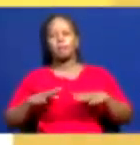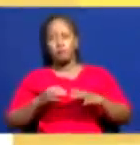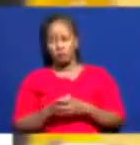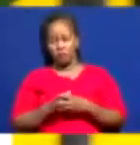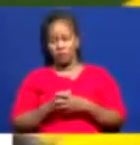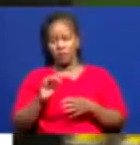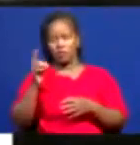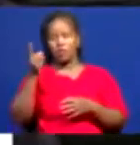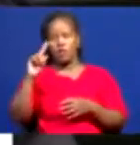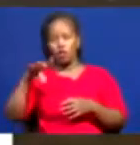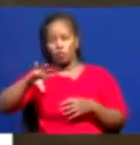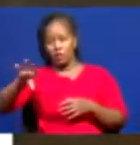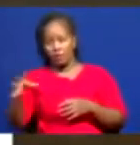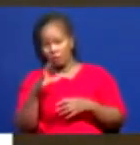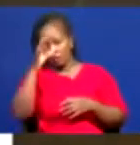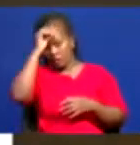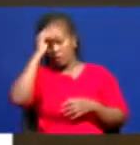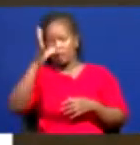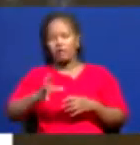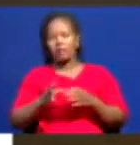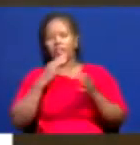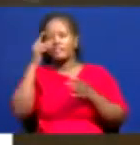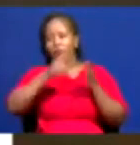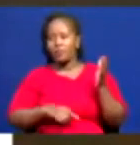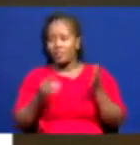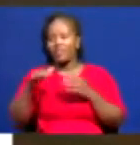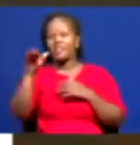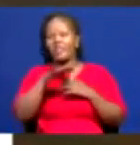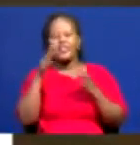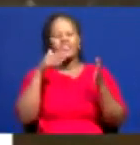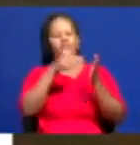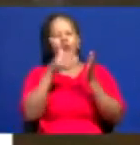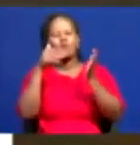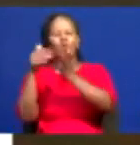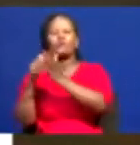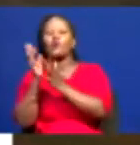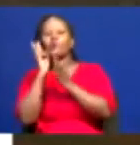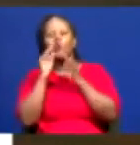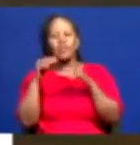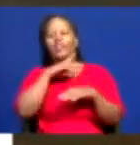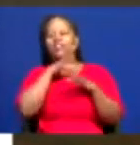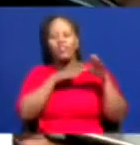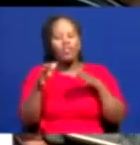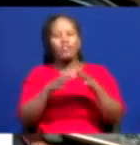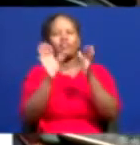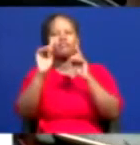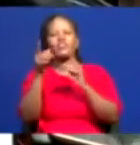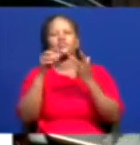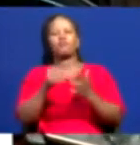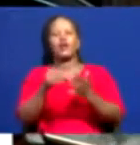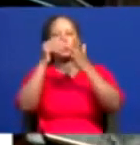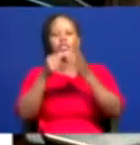Katika kaunti ya Nairobi, Gavana Johnson Sakaja anasema kufukuliwa kwa mitaro iliyoziba na mabomba ya maji taka kutapewa kipaumbele. Problem in